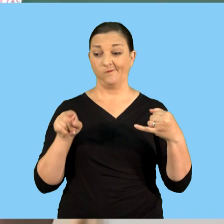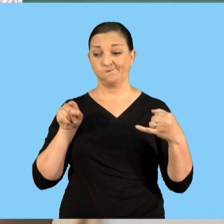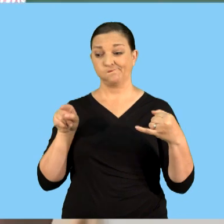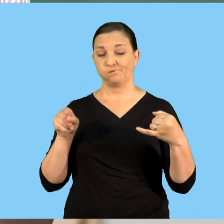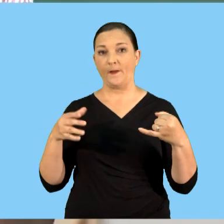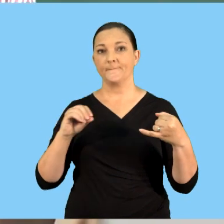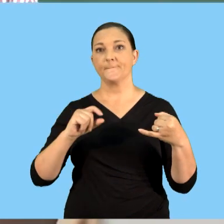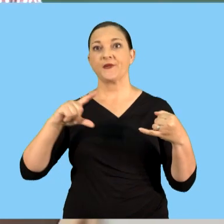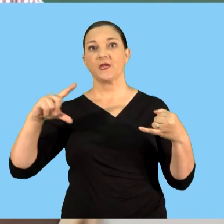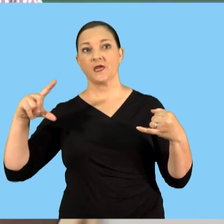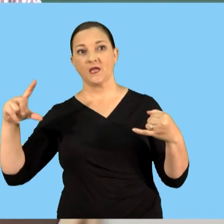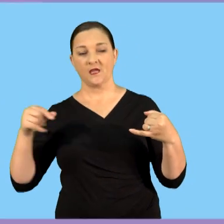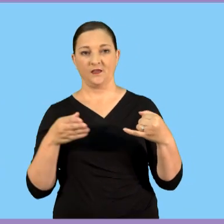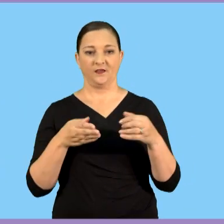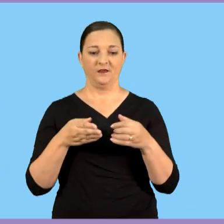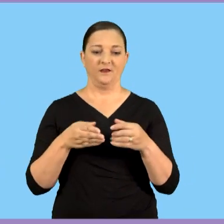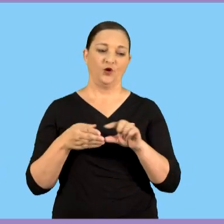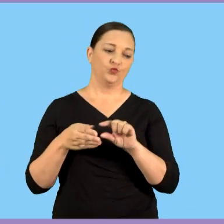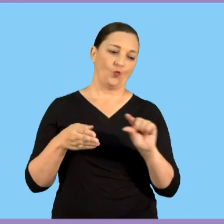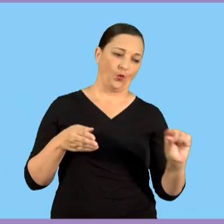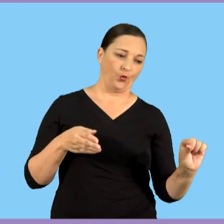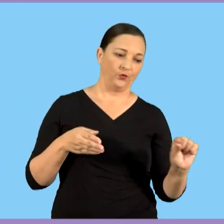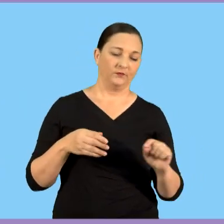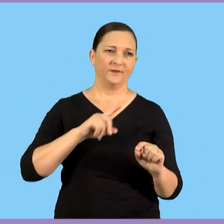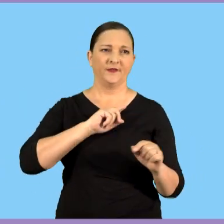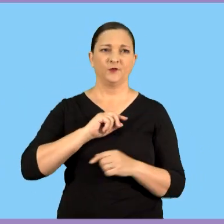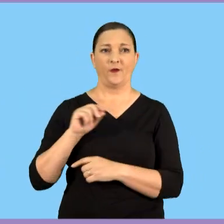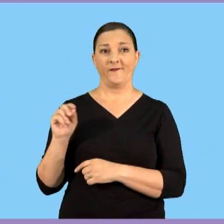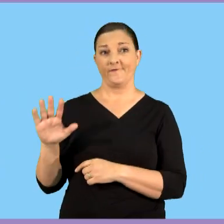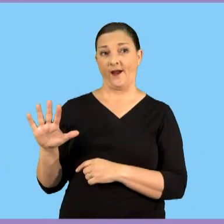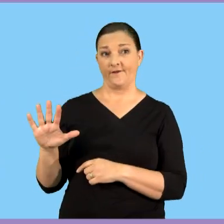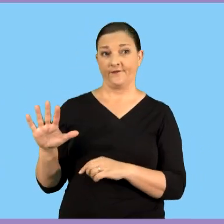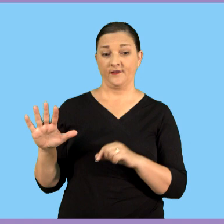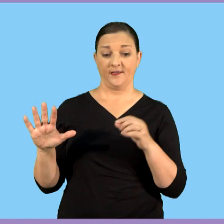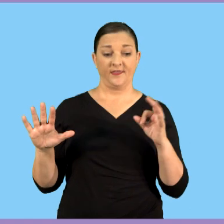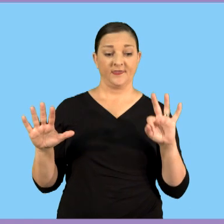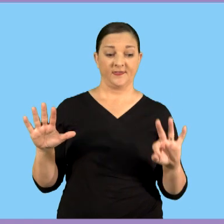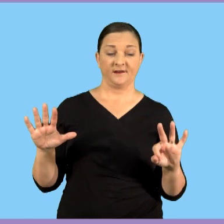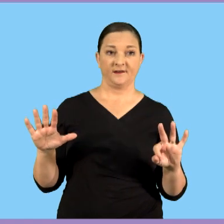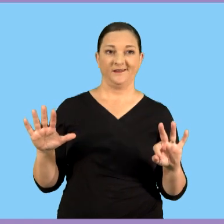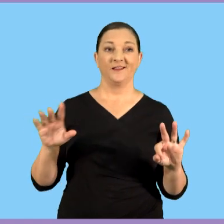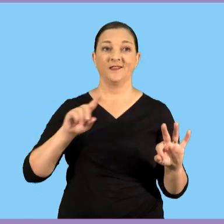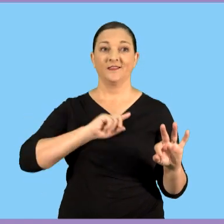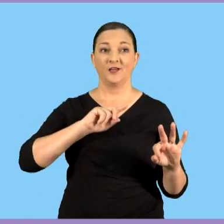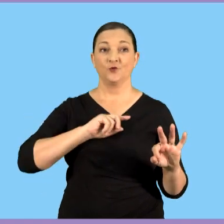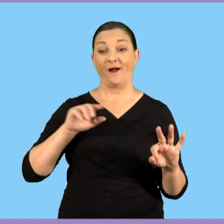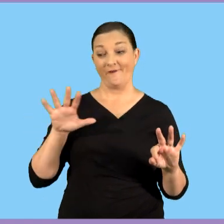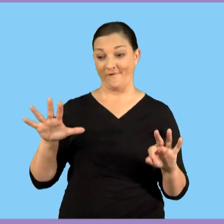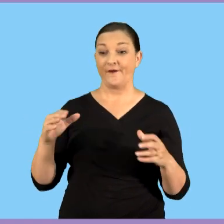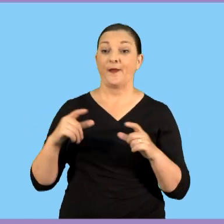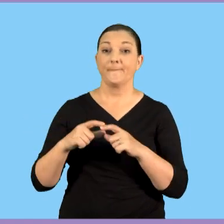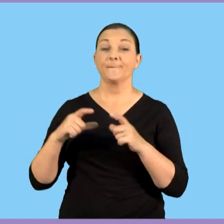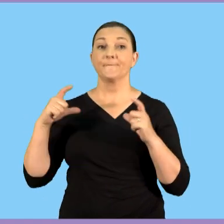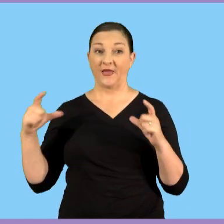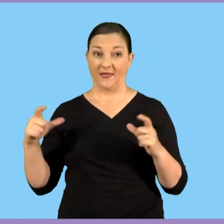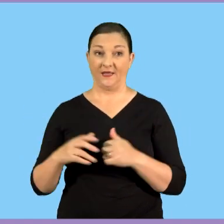left are smaller. So this means that 5 is bigger than 3. I hope you got that correct. Look at the